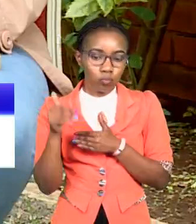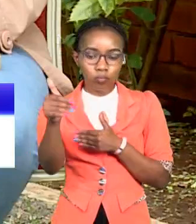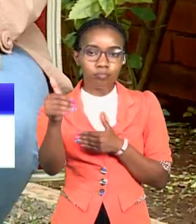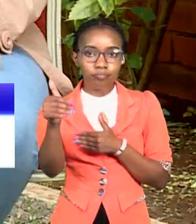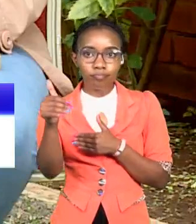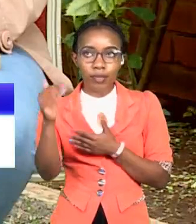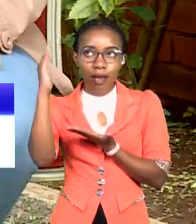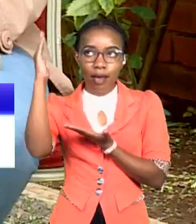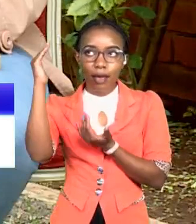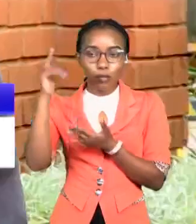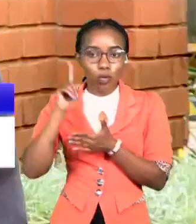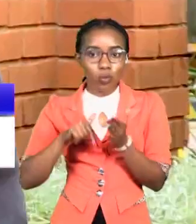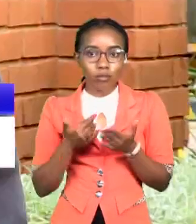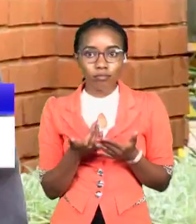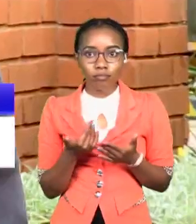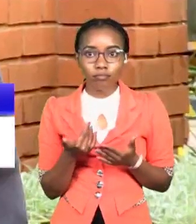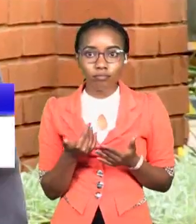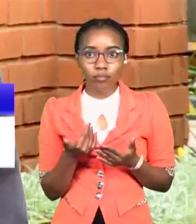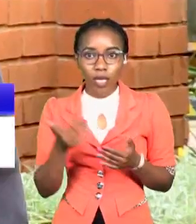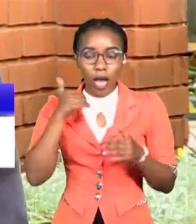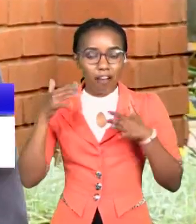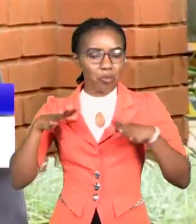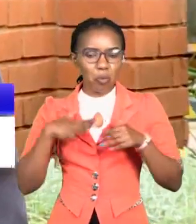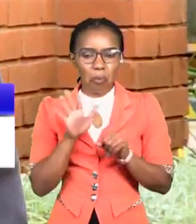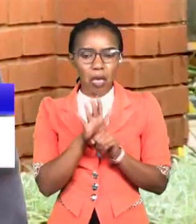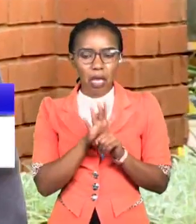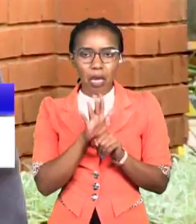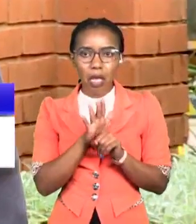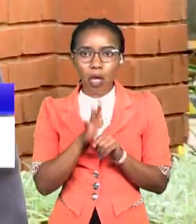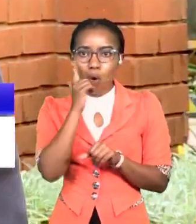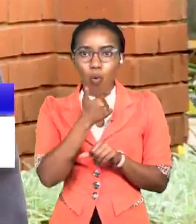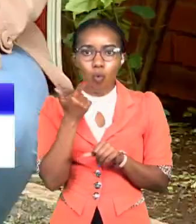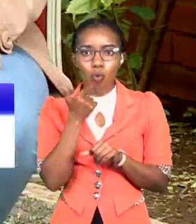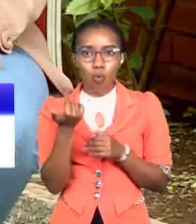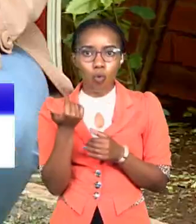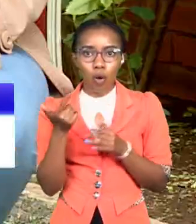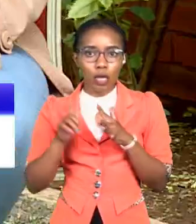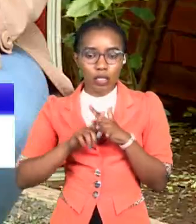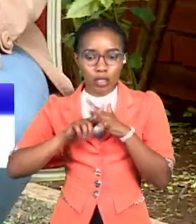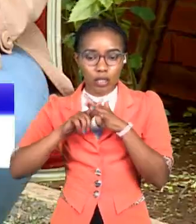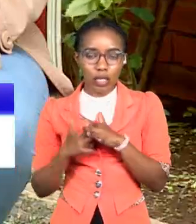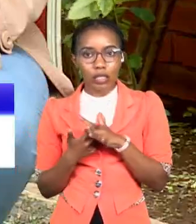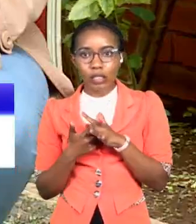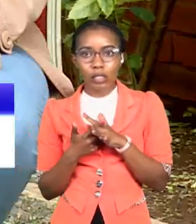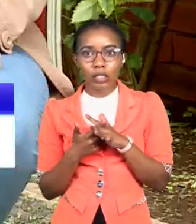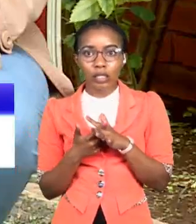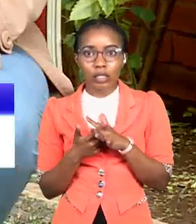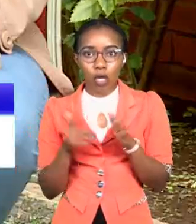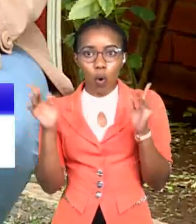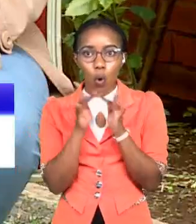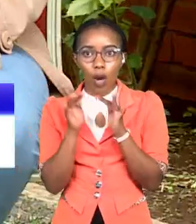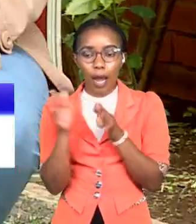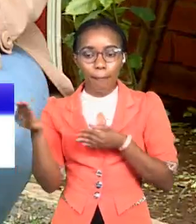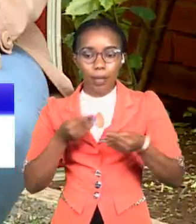can expect is that there's so many people who are going to be jumping on this bandwagon. That's what we're encouraging, and that's what we're